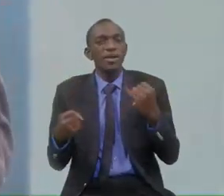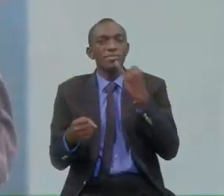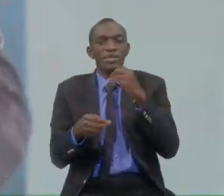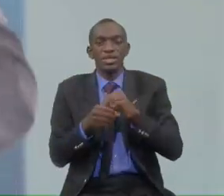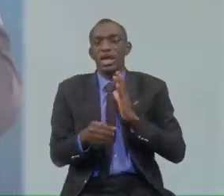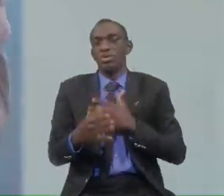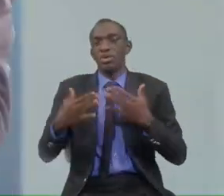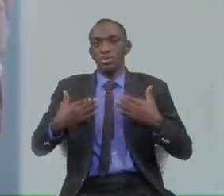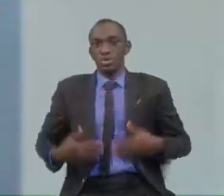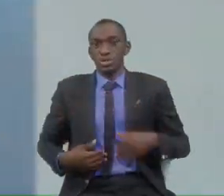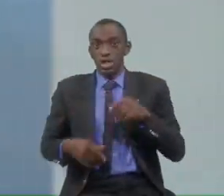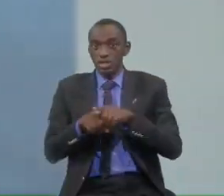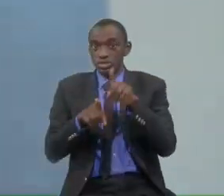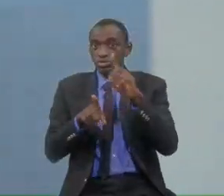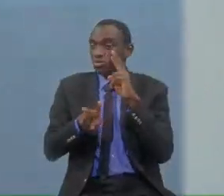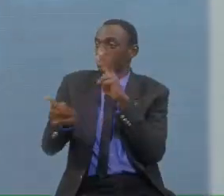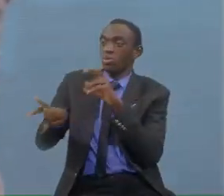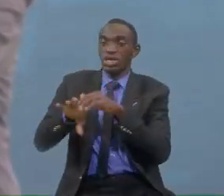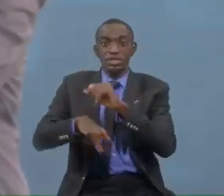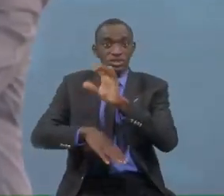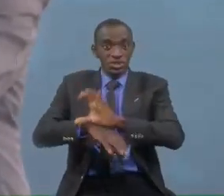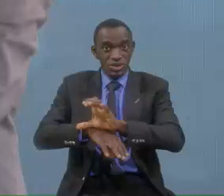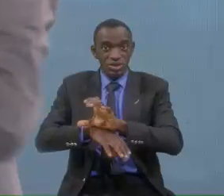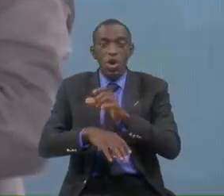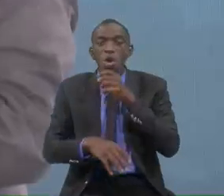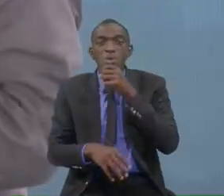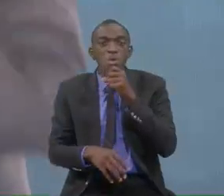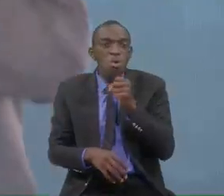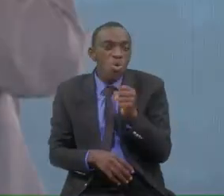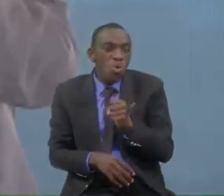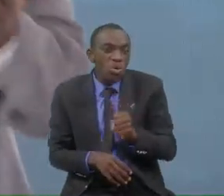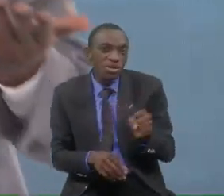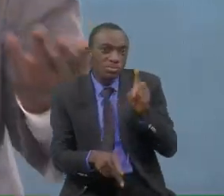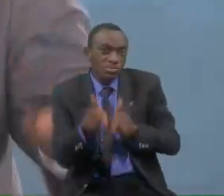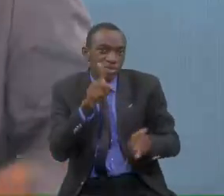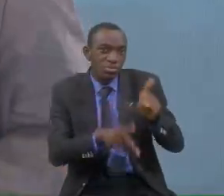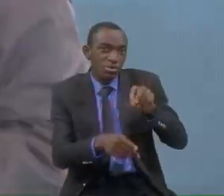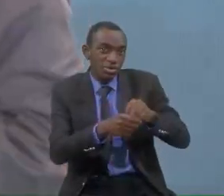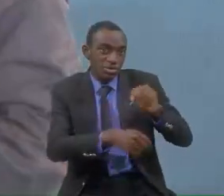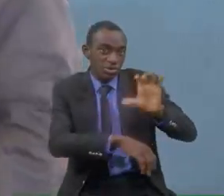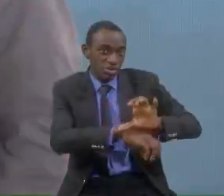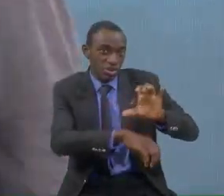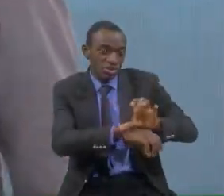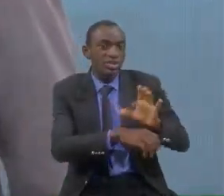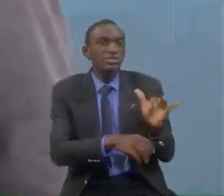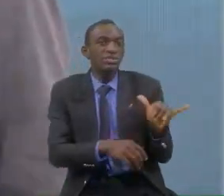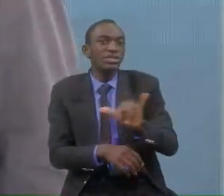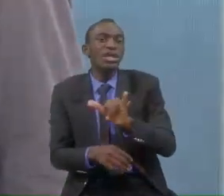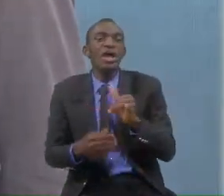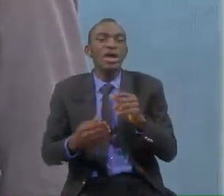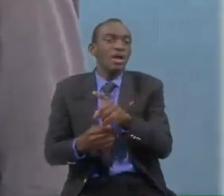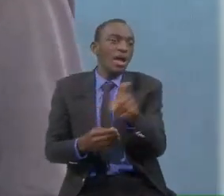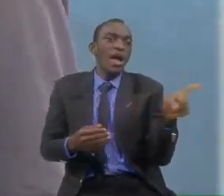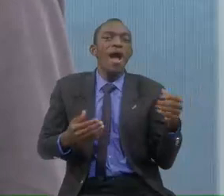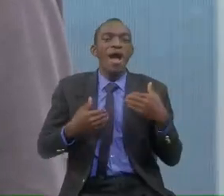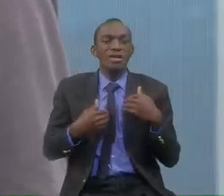As you look at the church, the older elderly part of the church has the same challenge